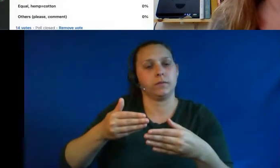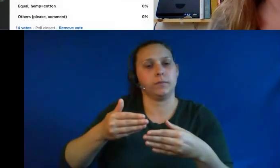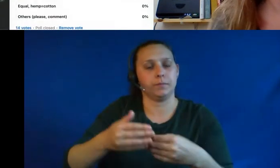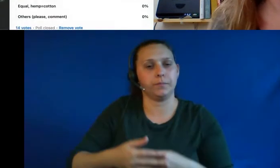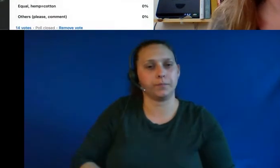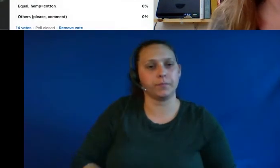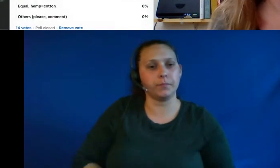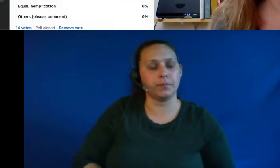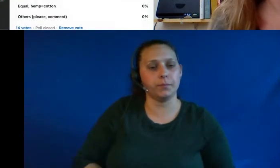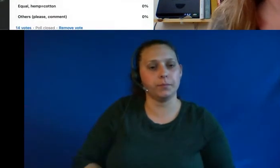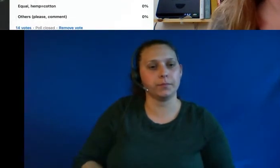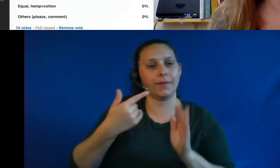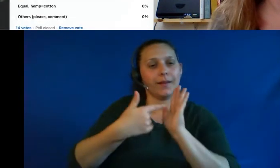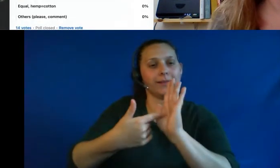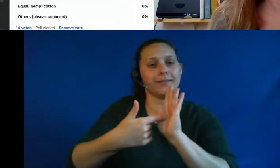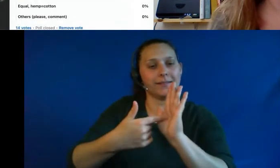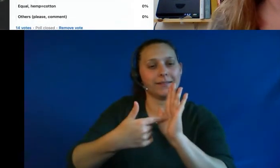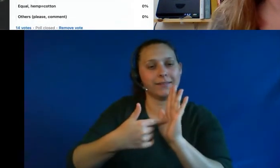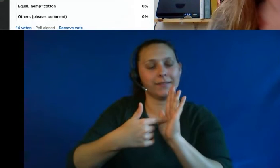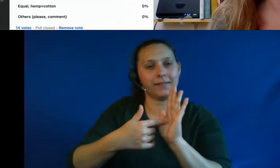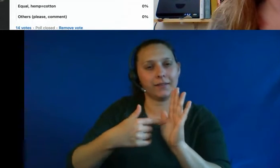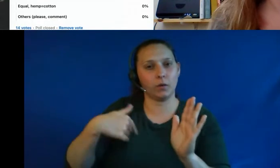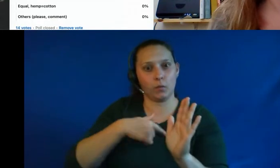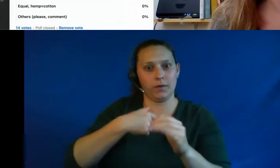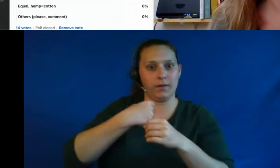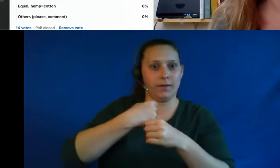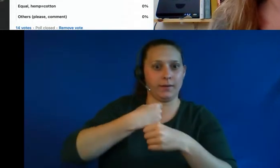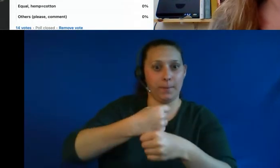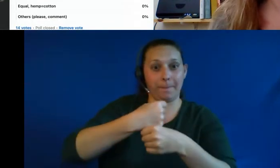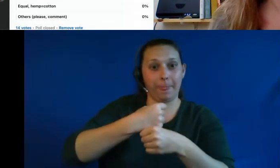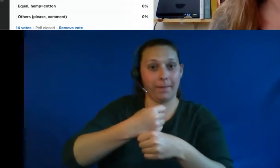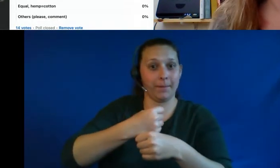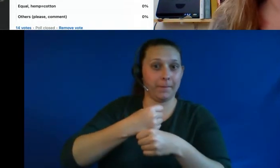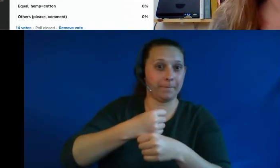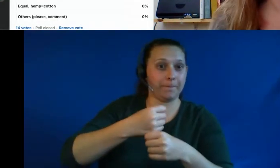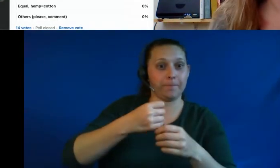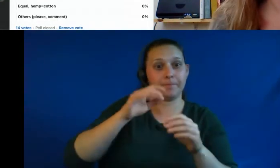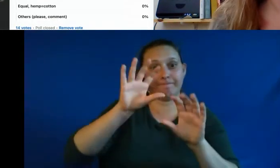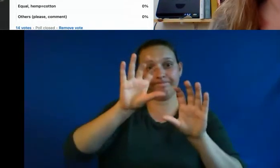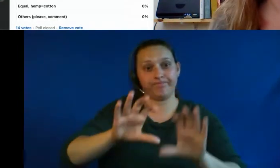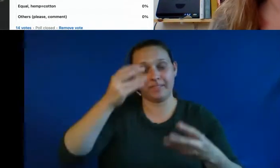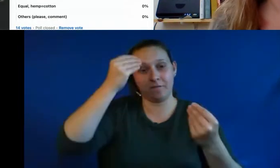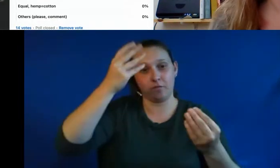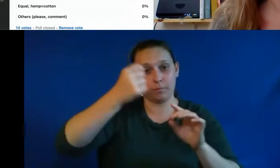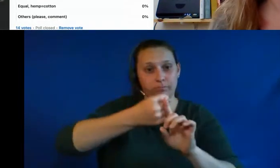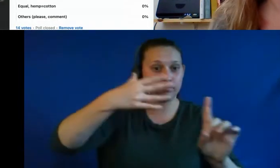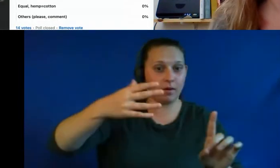These are some of the examples of the awareness that we have created on our social media platforms.